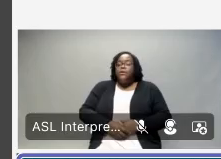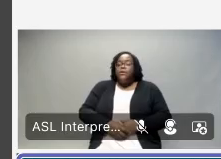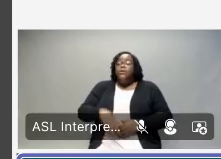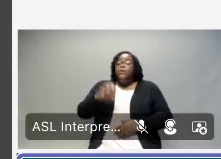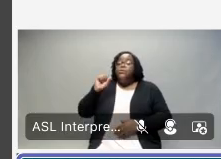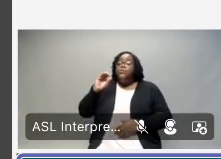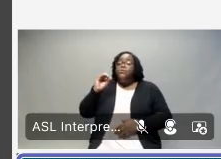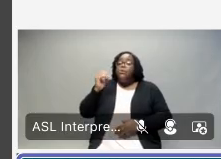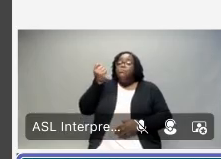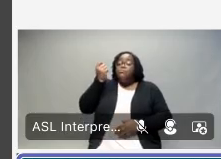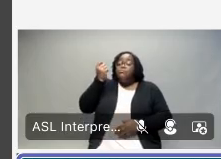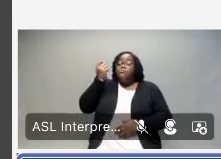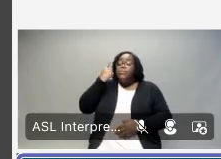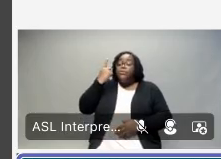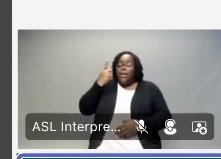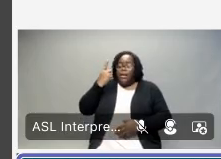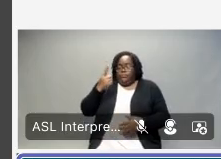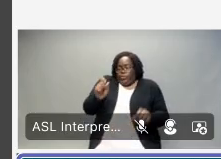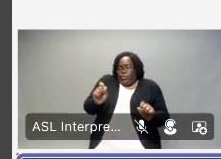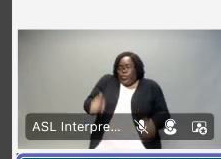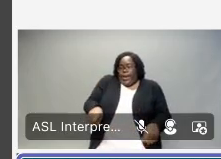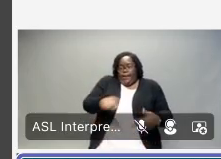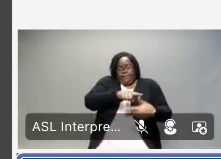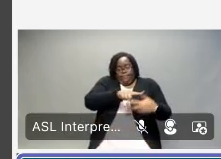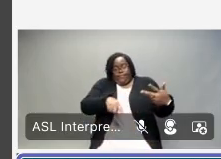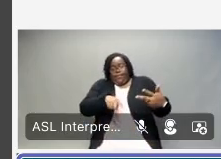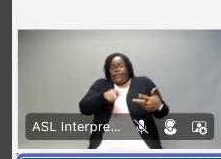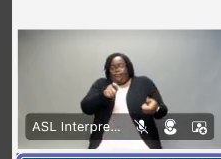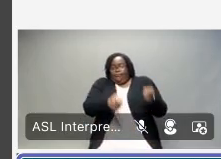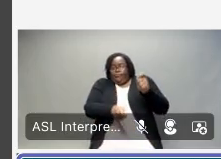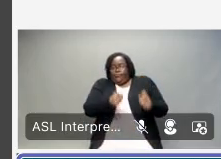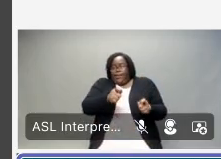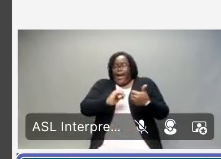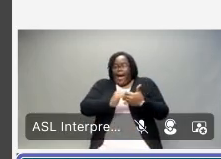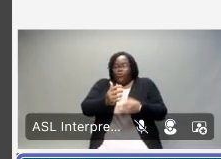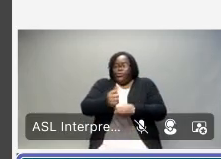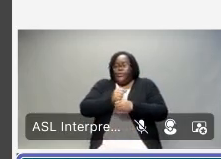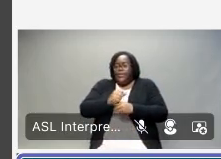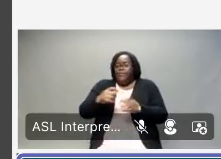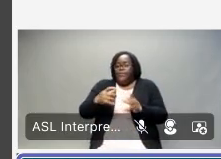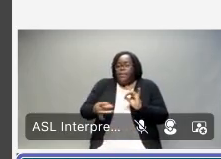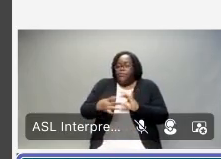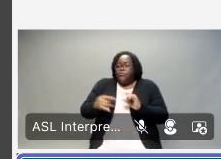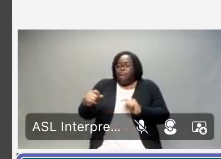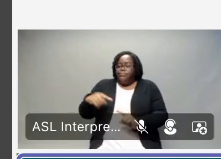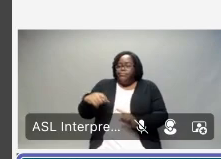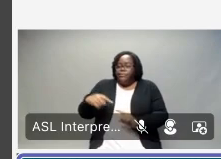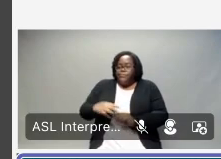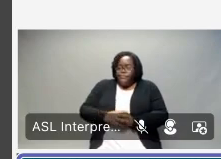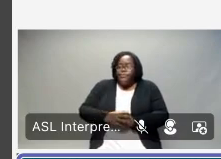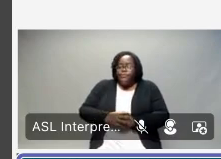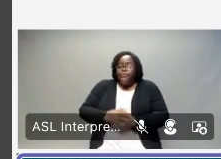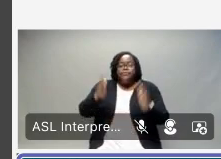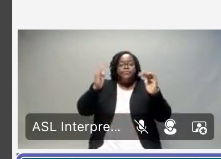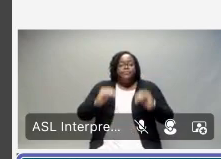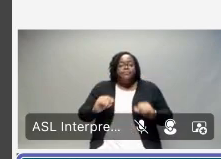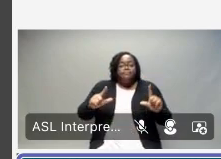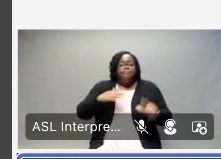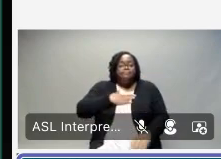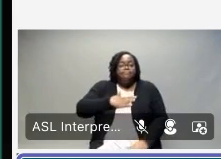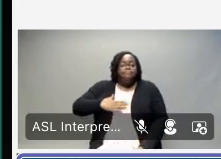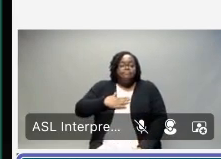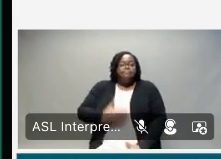that you have that ability to modulate how you get our notifications. Next slide.